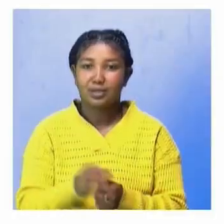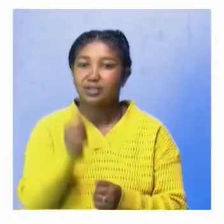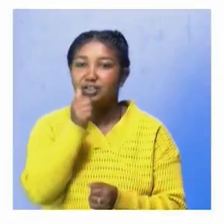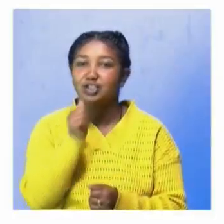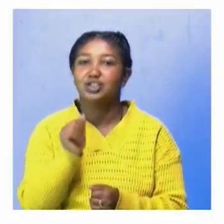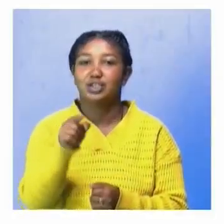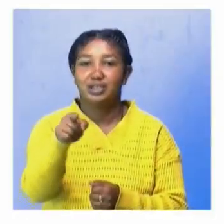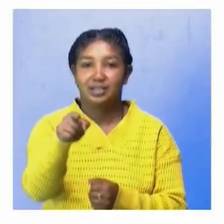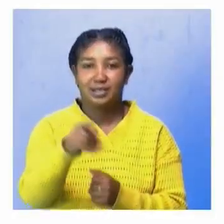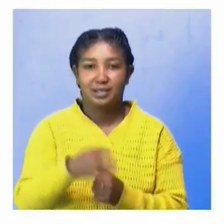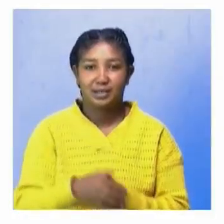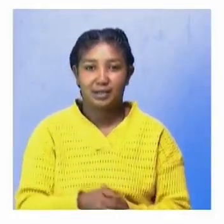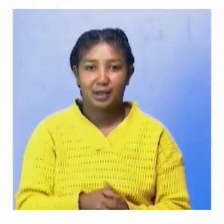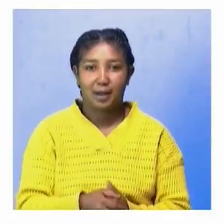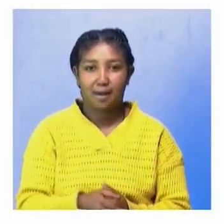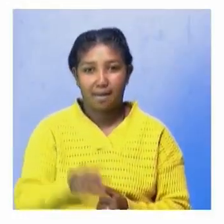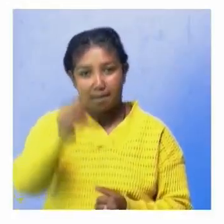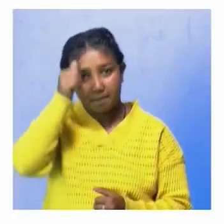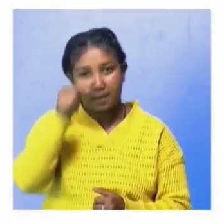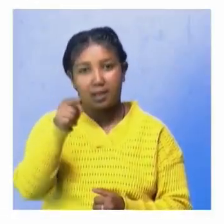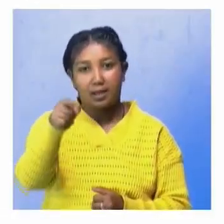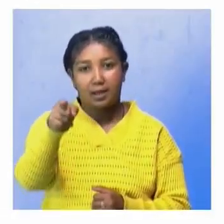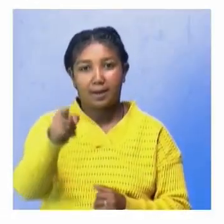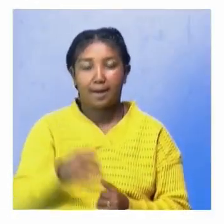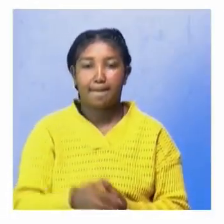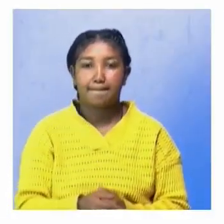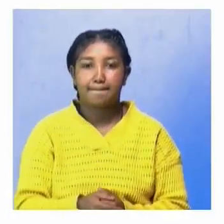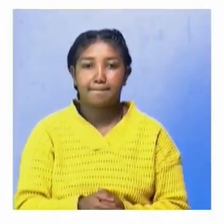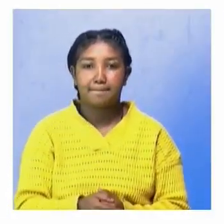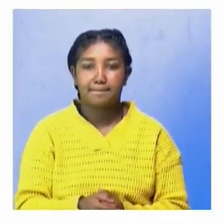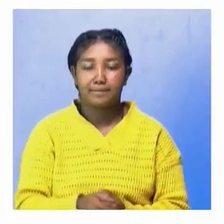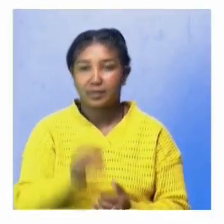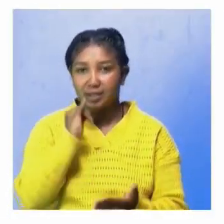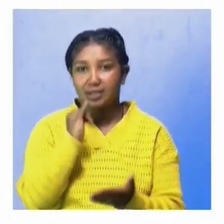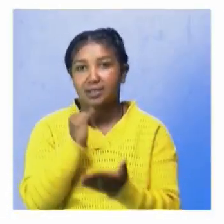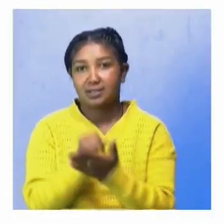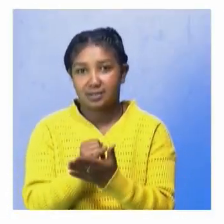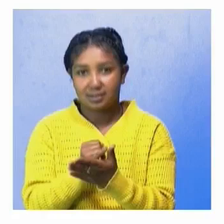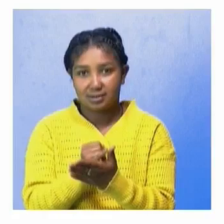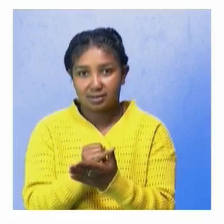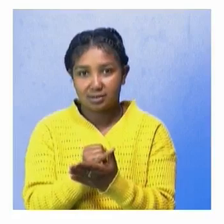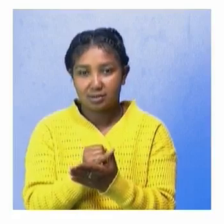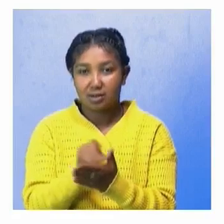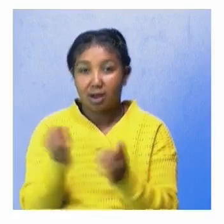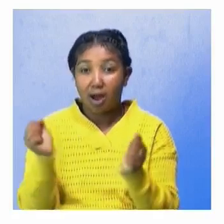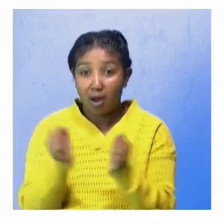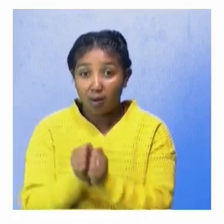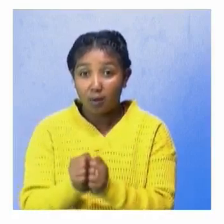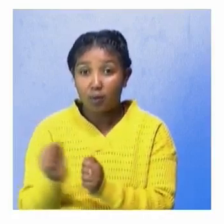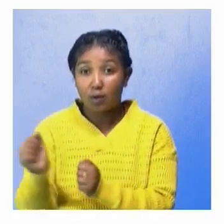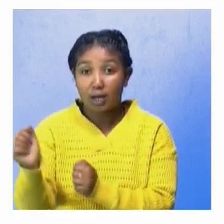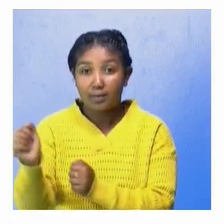she, he, it. We can use what?